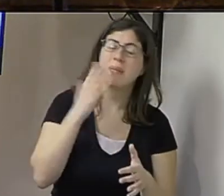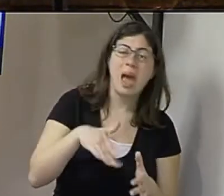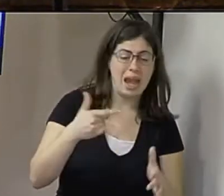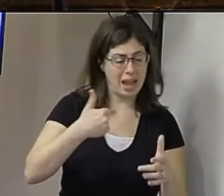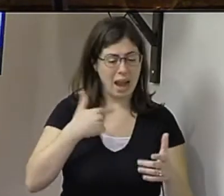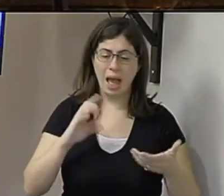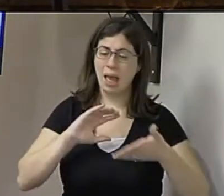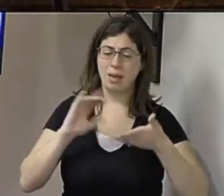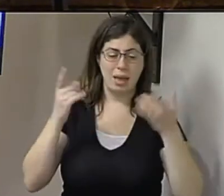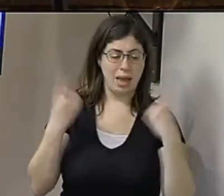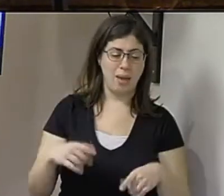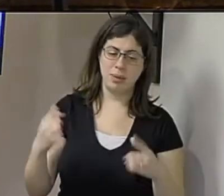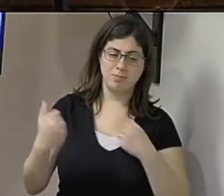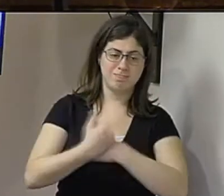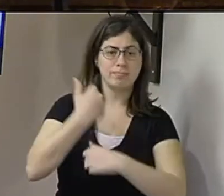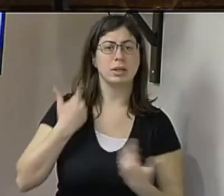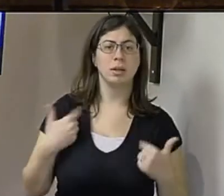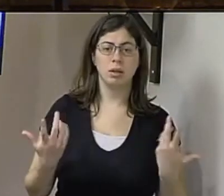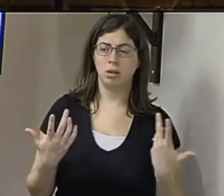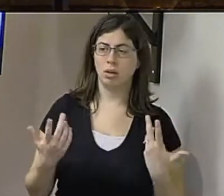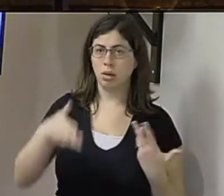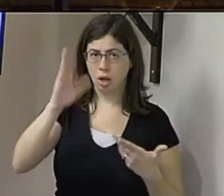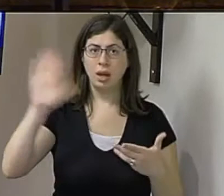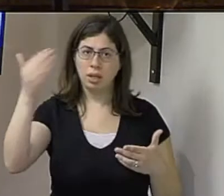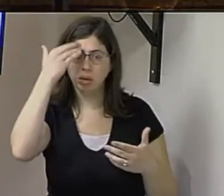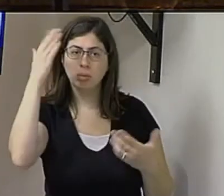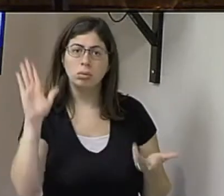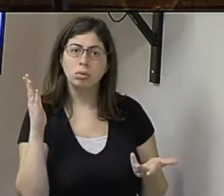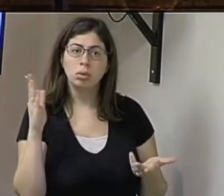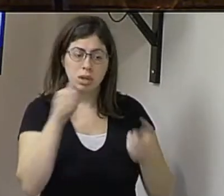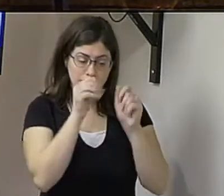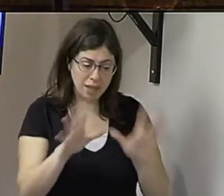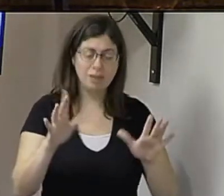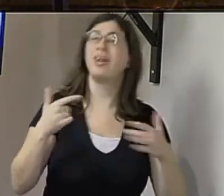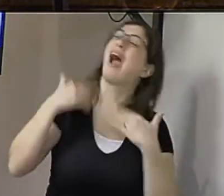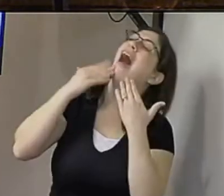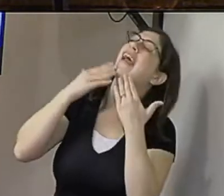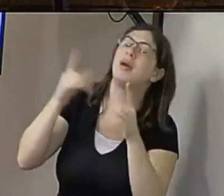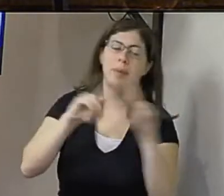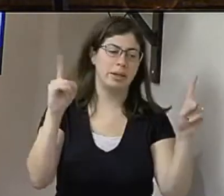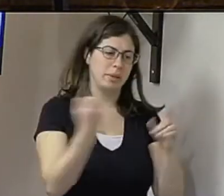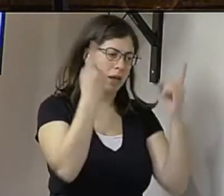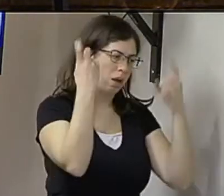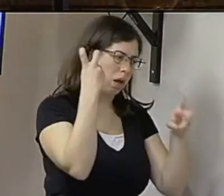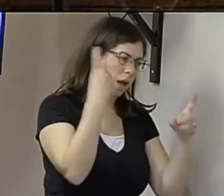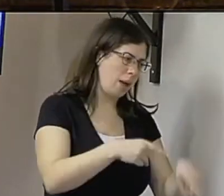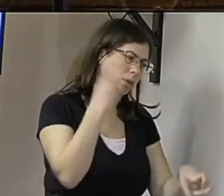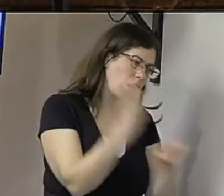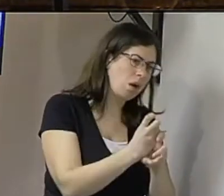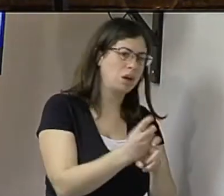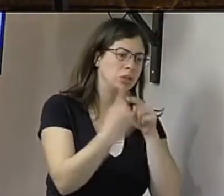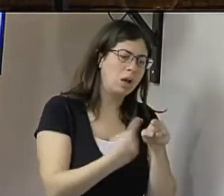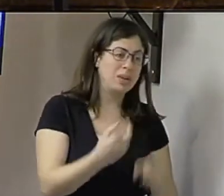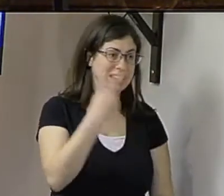I wound up holding the bag. Well, didn't the Lord know that too? Right? When the Lord blesses us, we're like, oh, thank you, Lord. But then when something hard happens and we can see